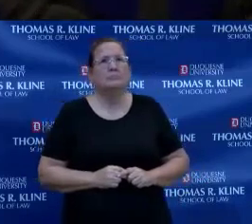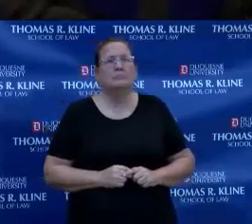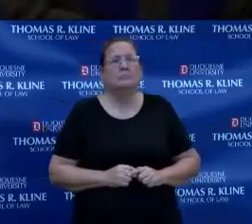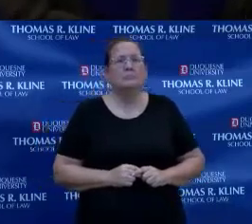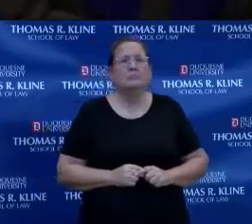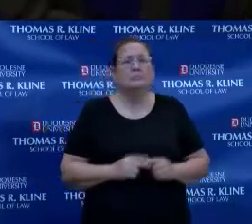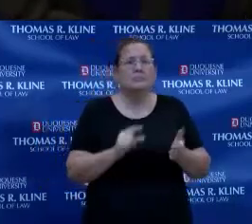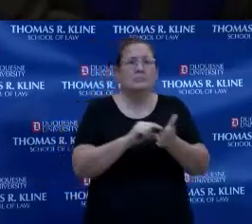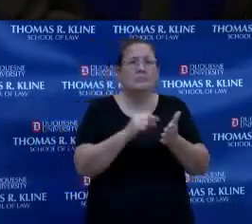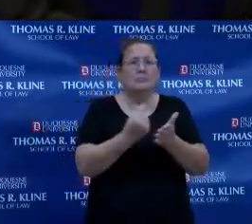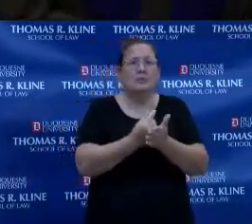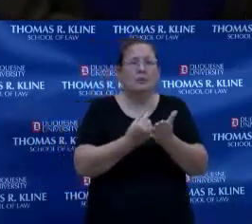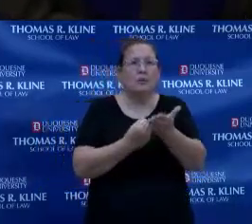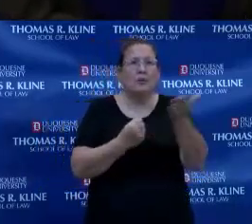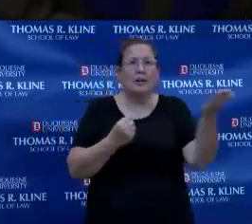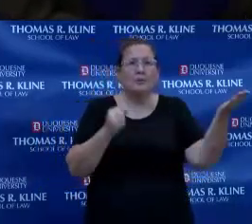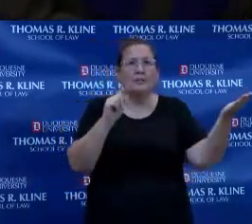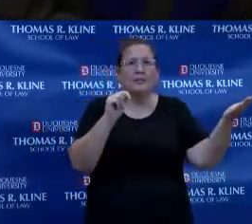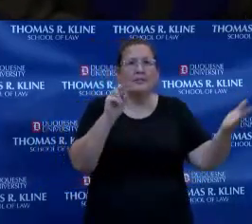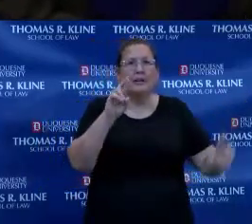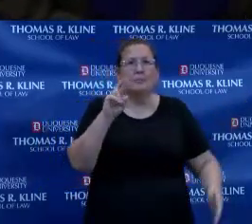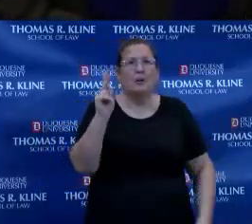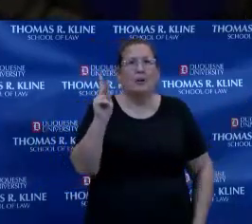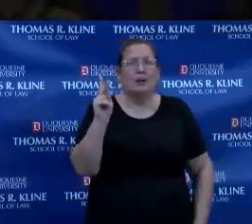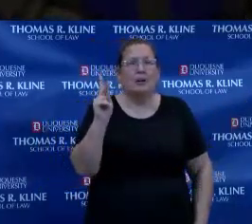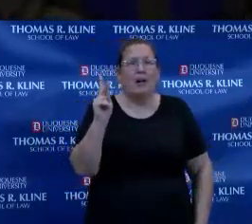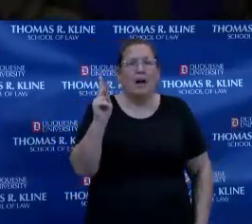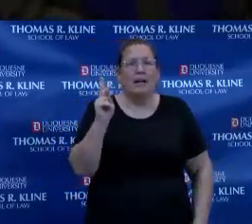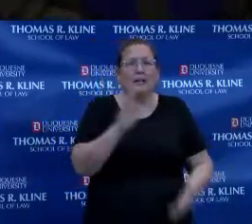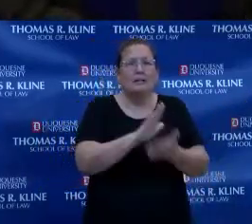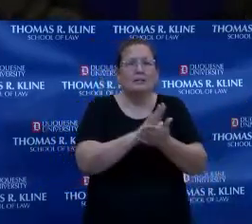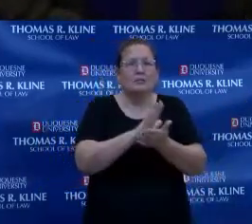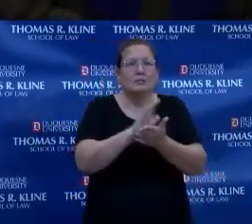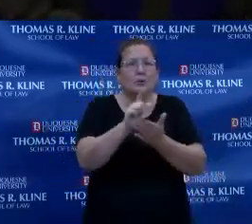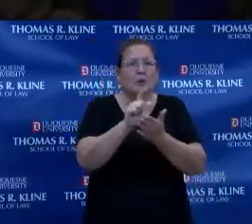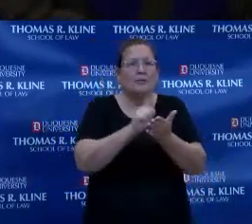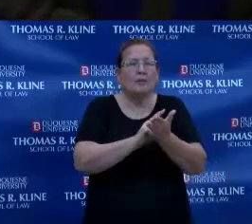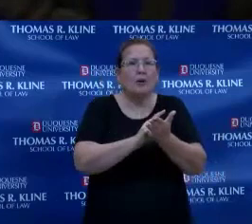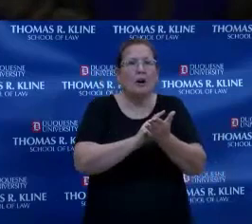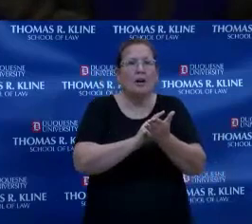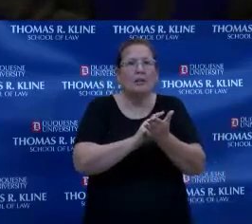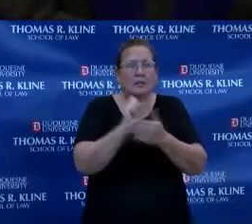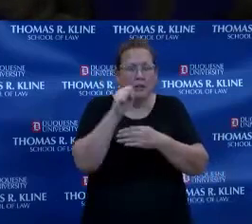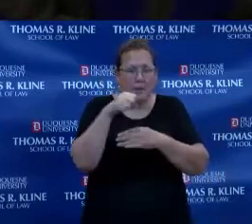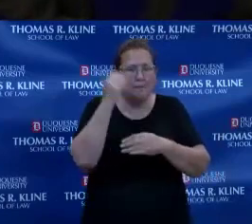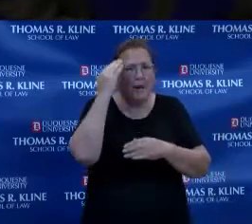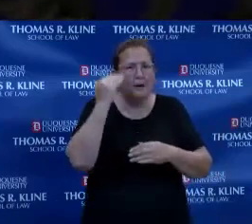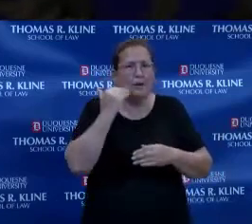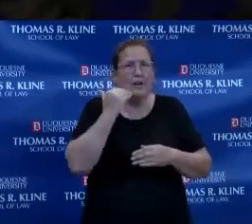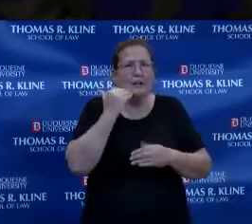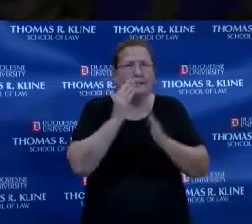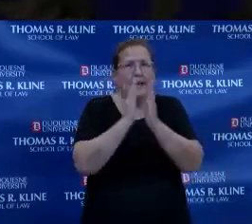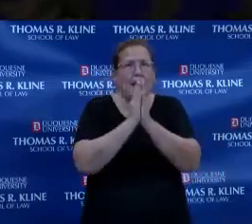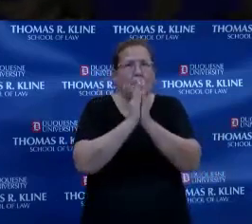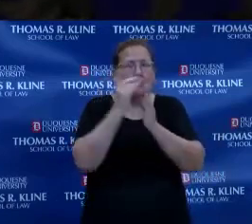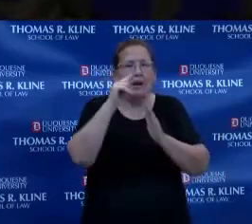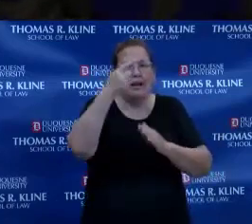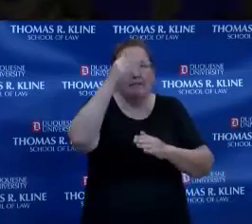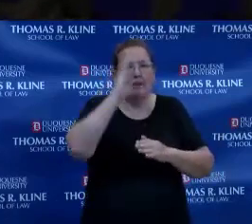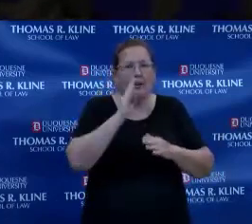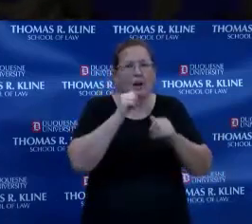Graduates of the Thomas R. Kline School of Law, bow your heads and pray for God's